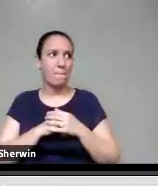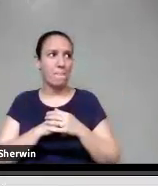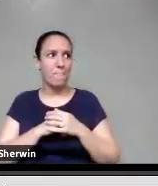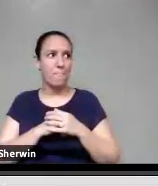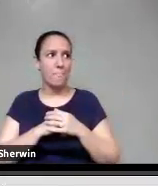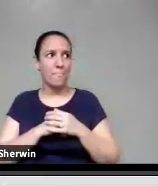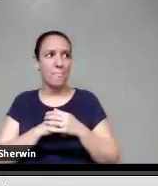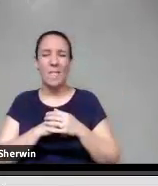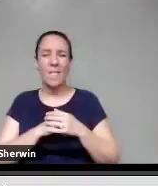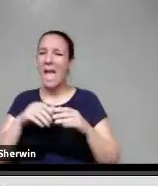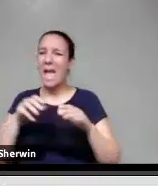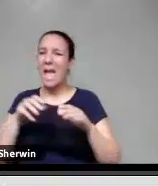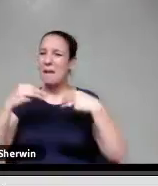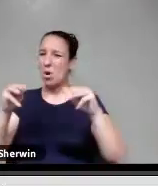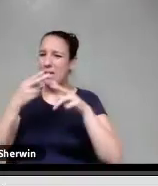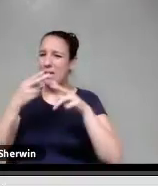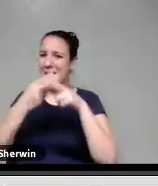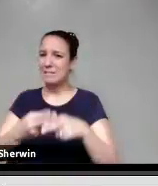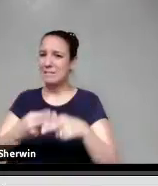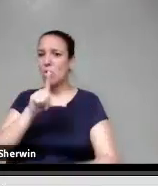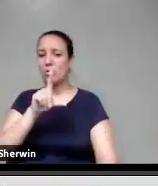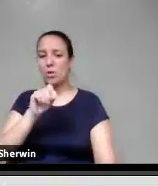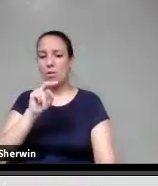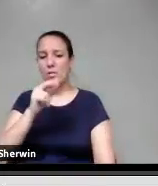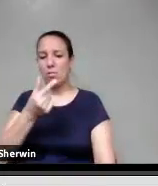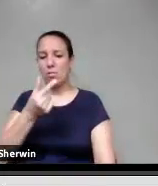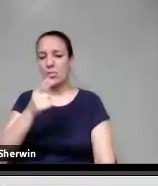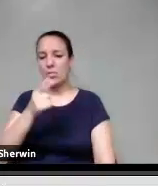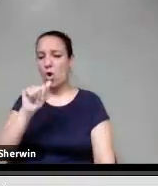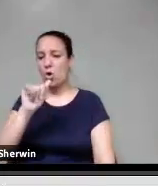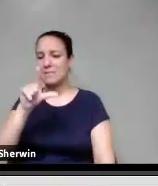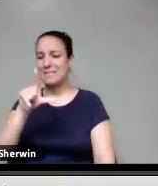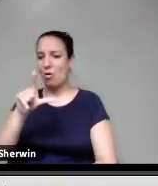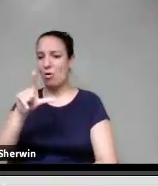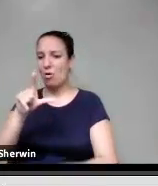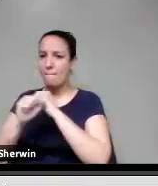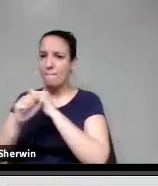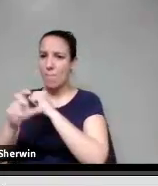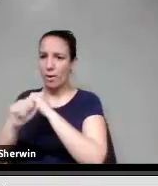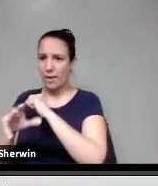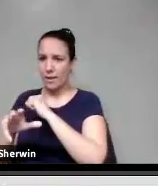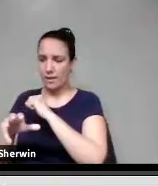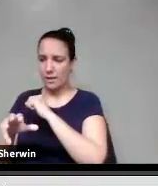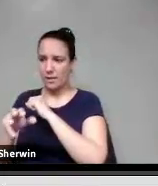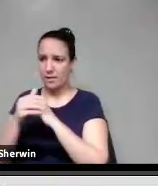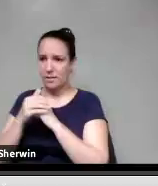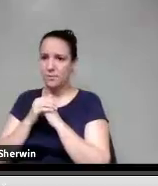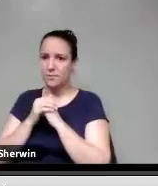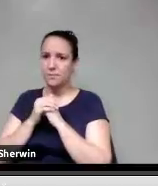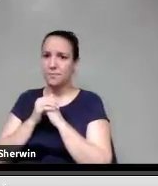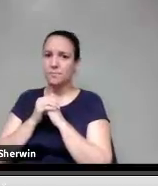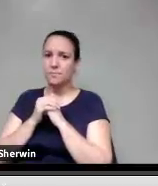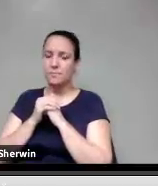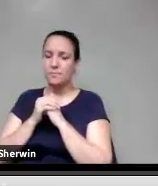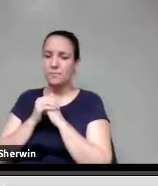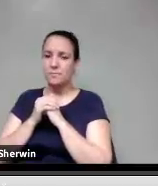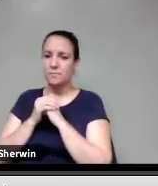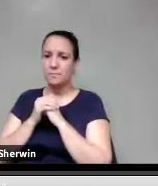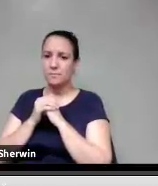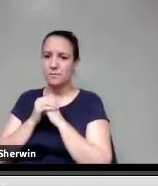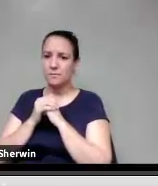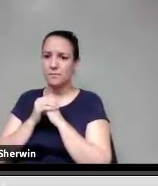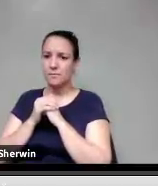tail marketing, and if you think about an animal with a long tail, there's a big clump there where the tail starts, their back